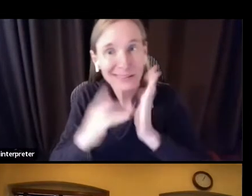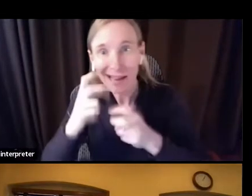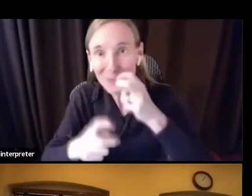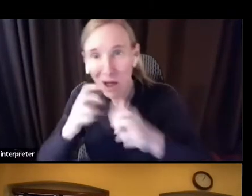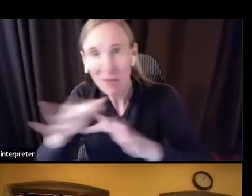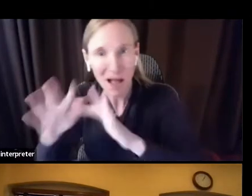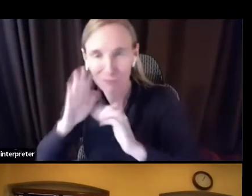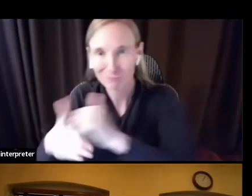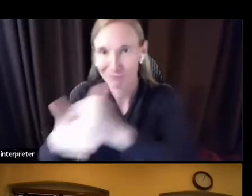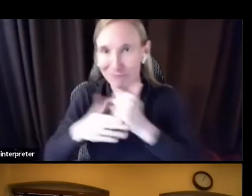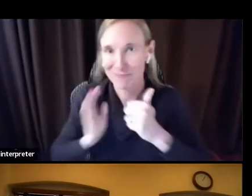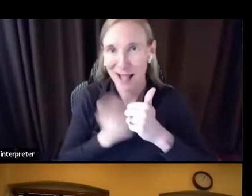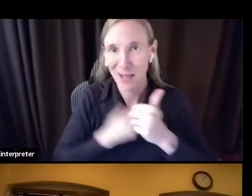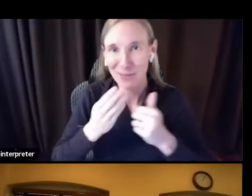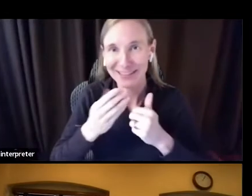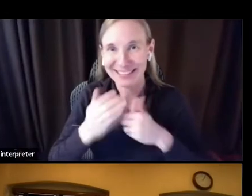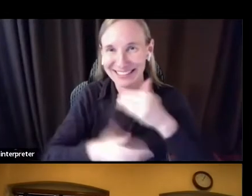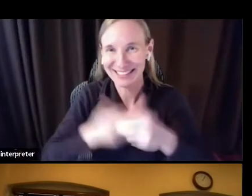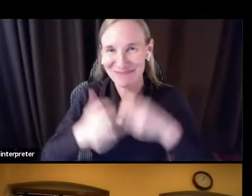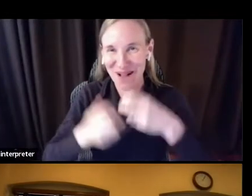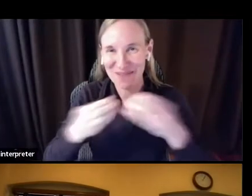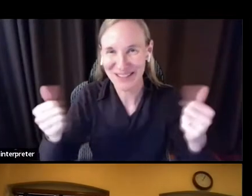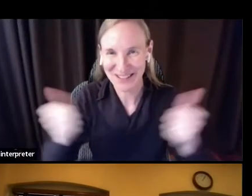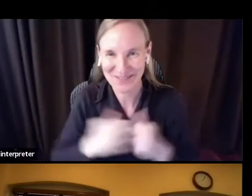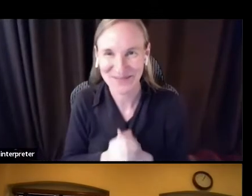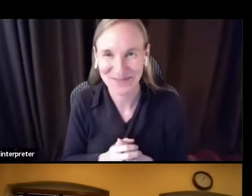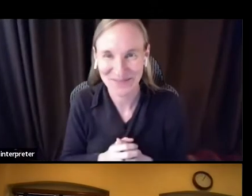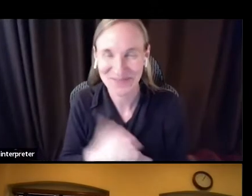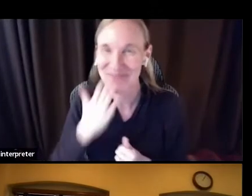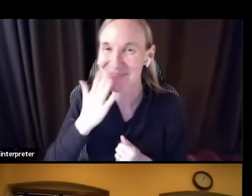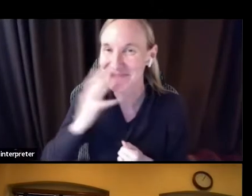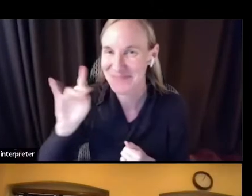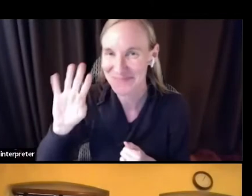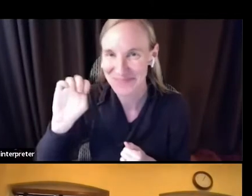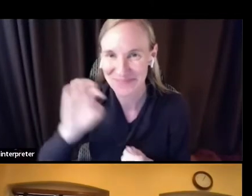help problem solve for us. Thank you, Mike.